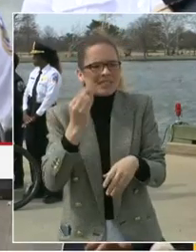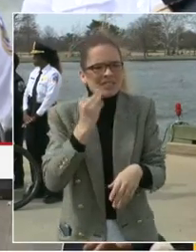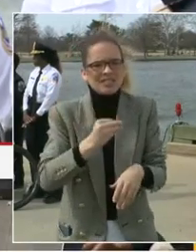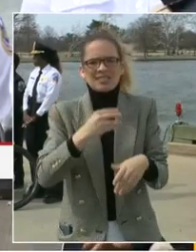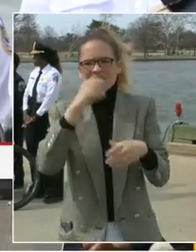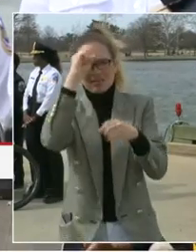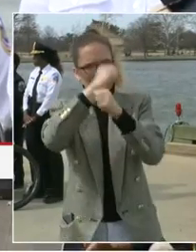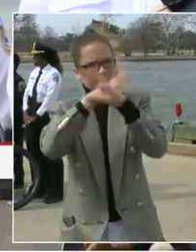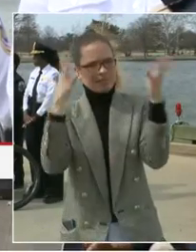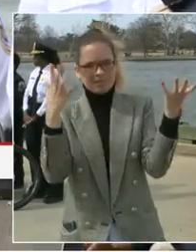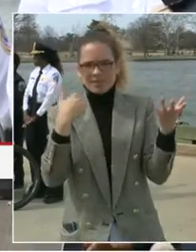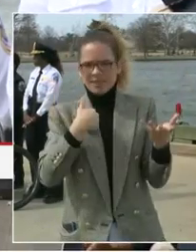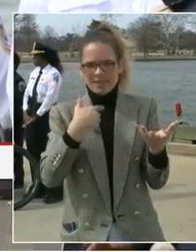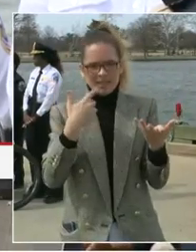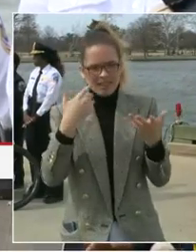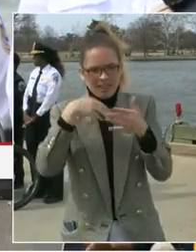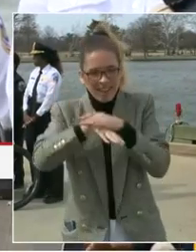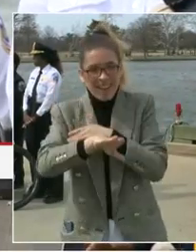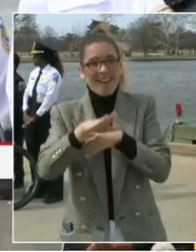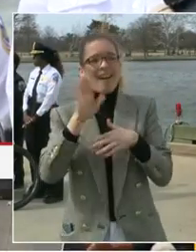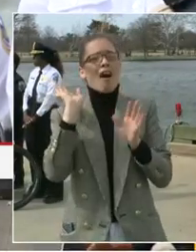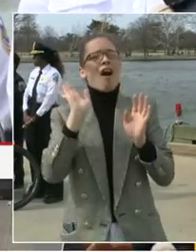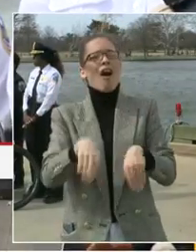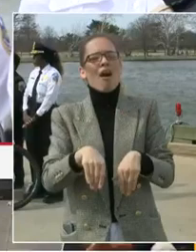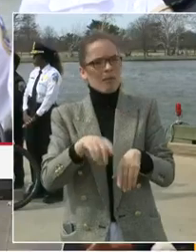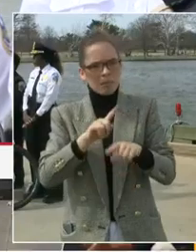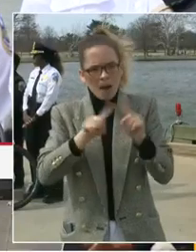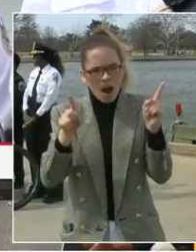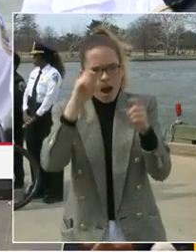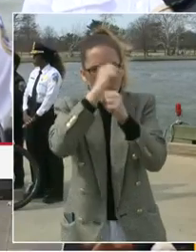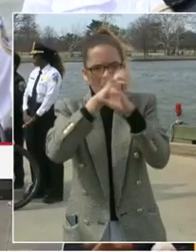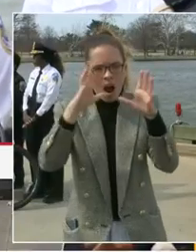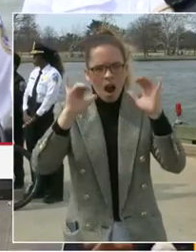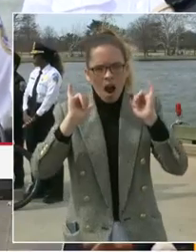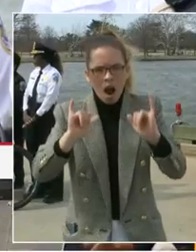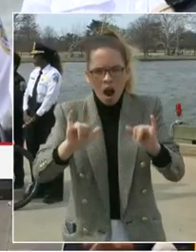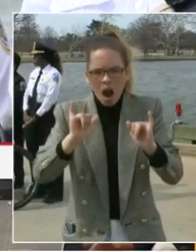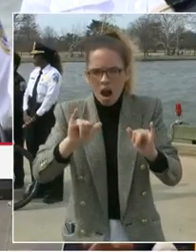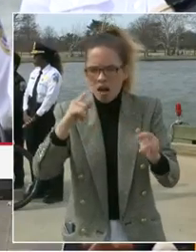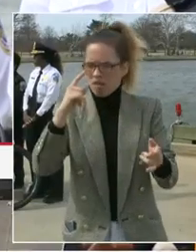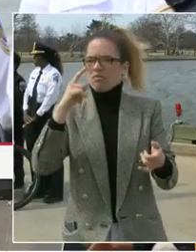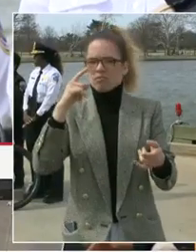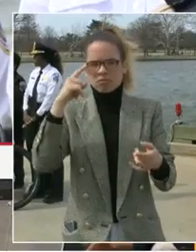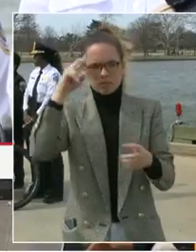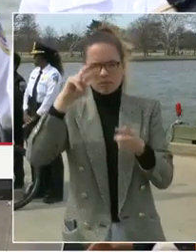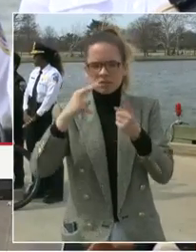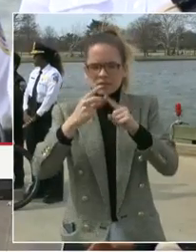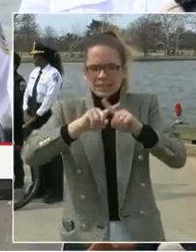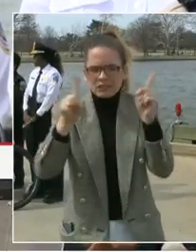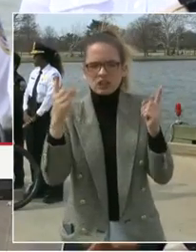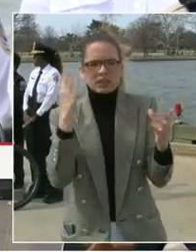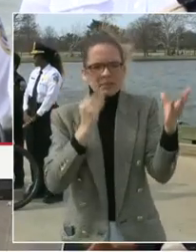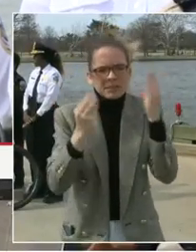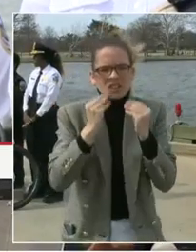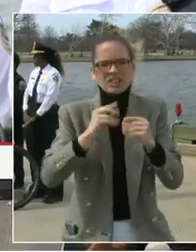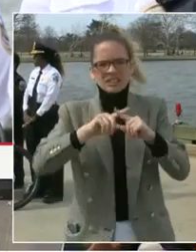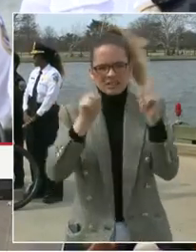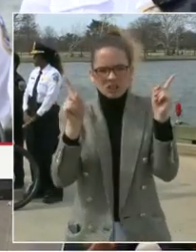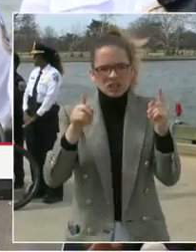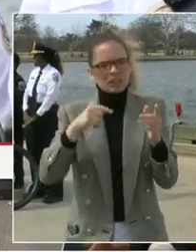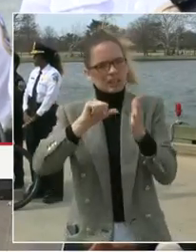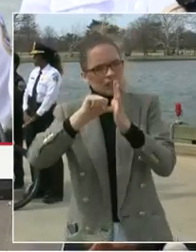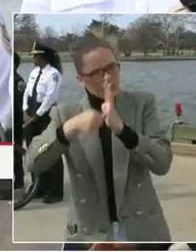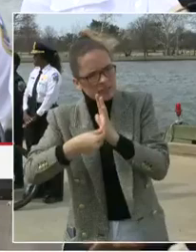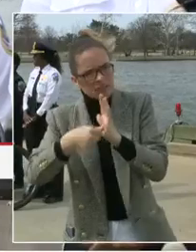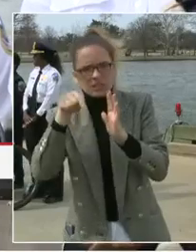in 1998. Today, I'd like to share a portion of my MPD journey with you and emphasize why the 30 by